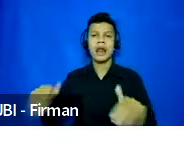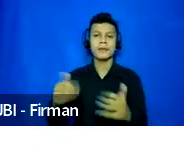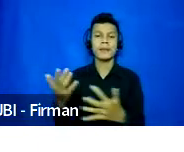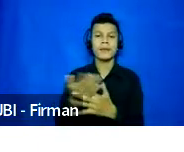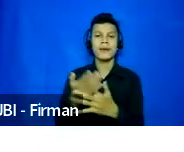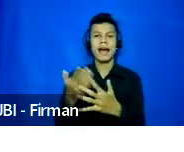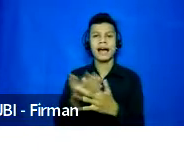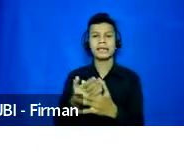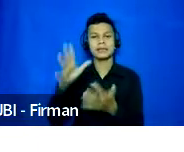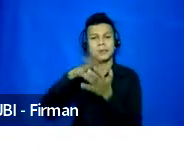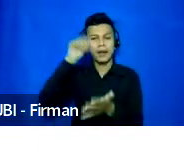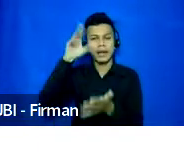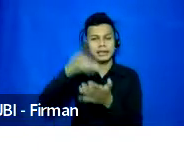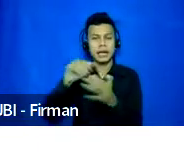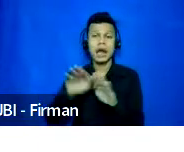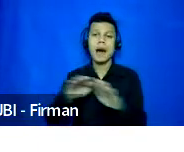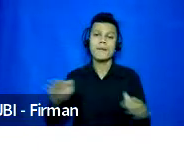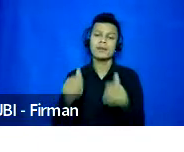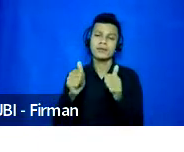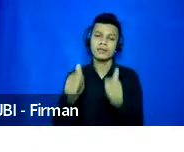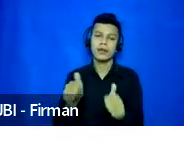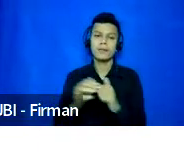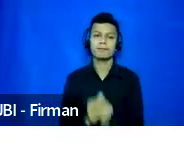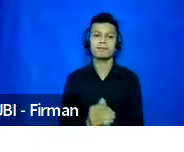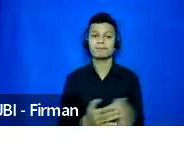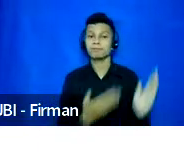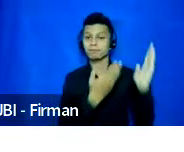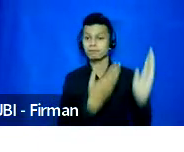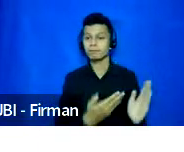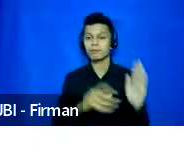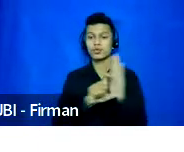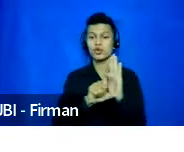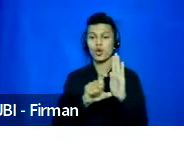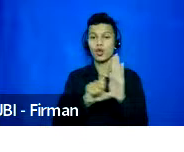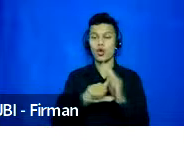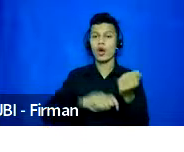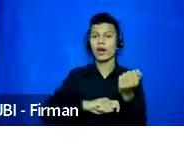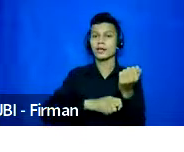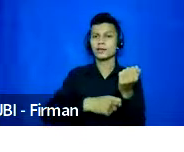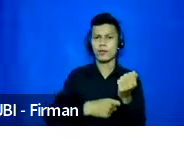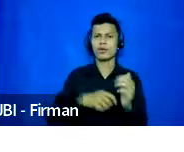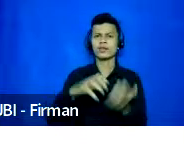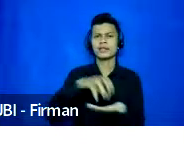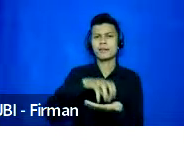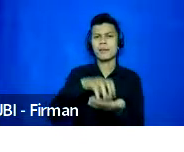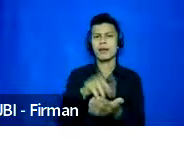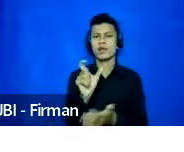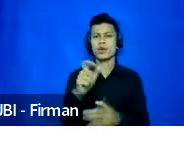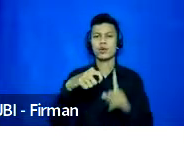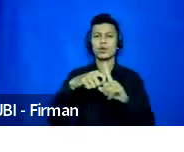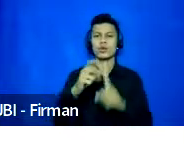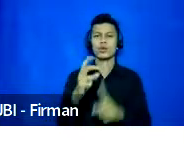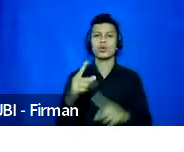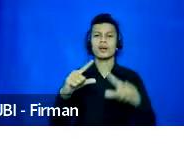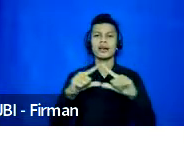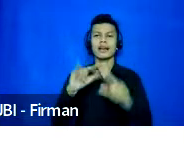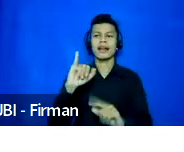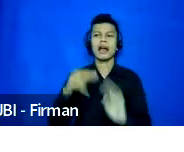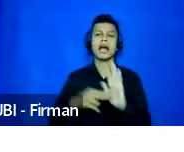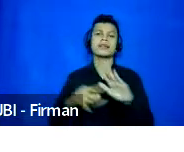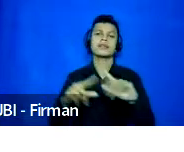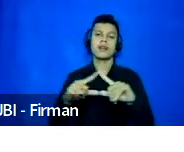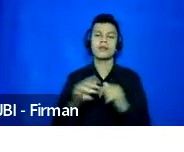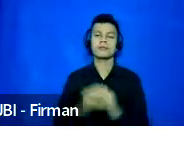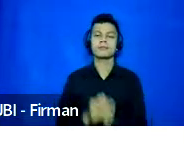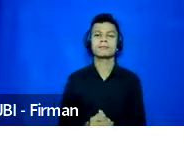This is an example from our Ukraine response. Save the Children is implementing digital learning centers. So